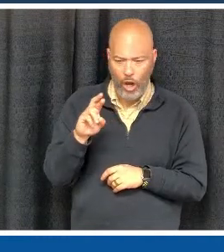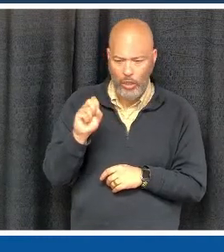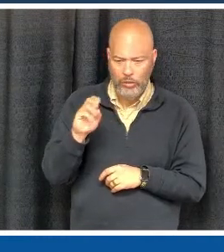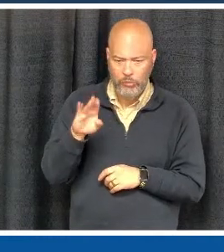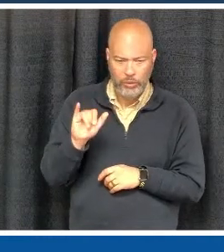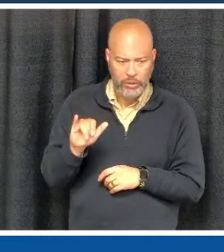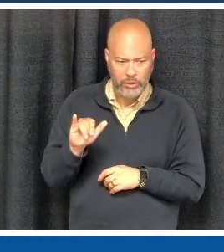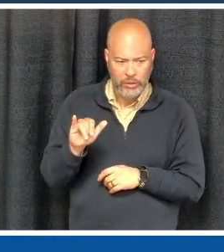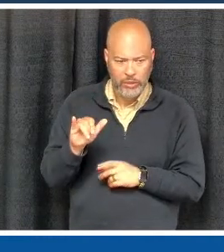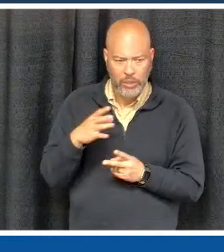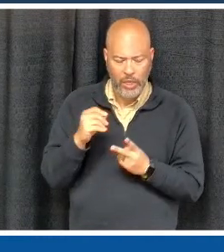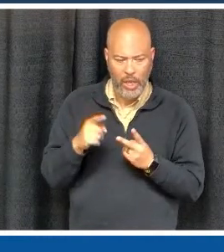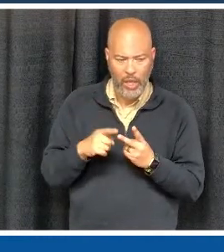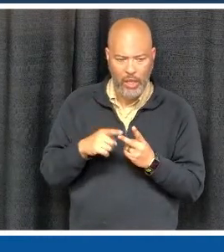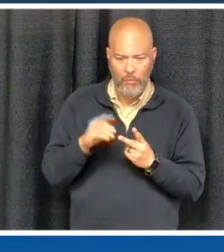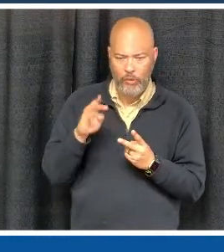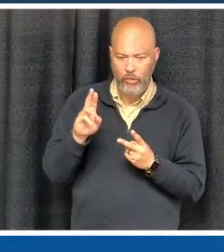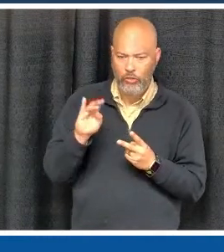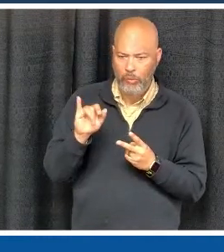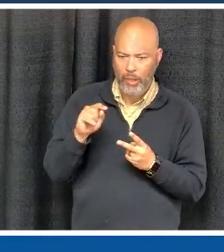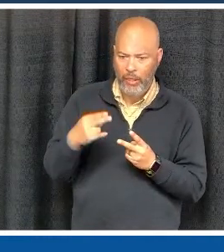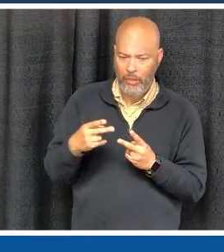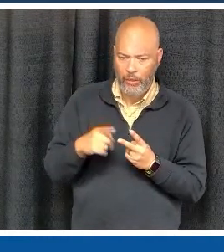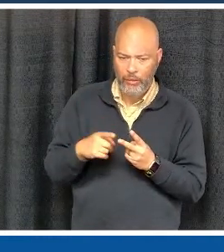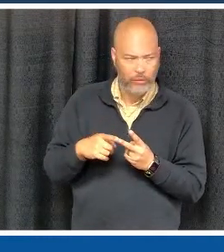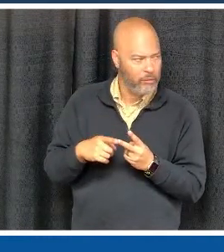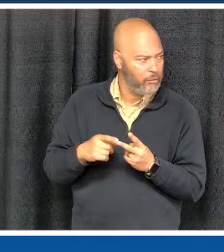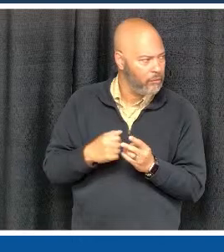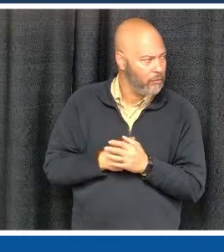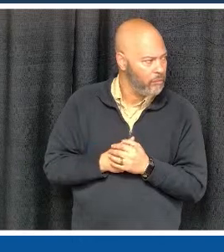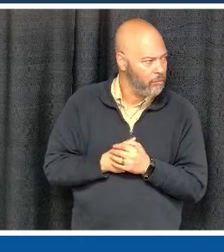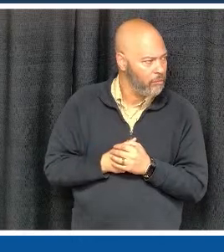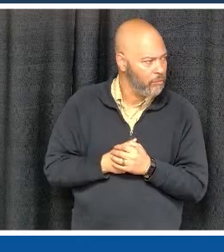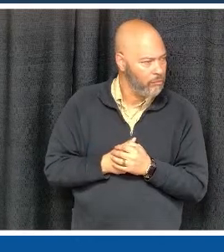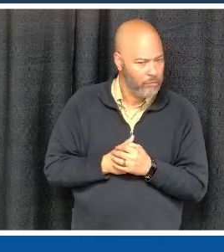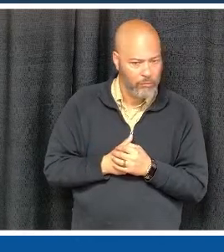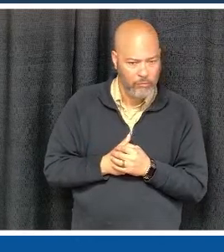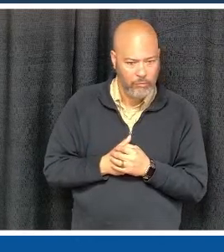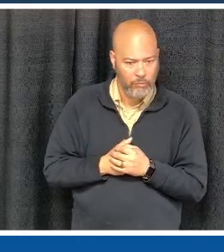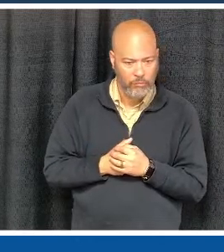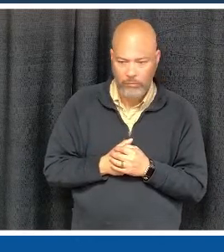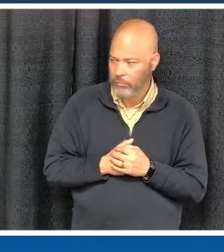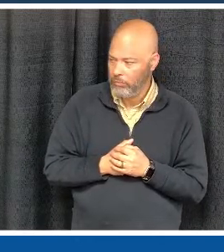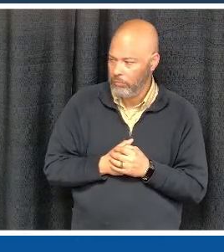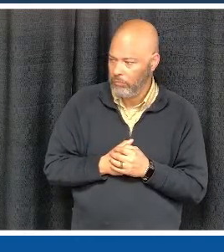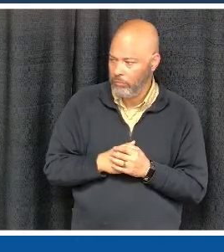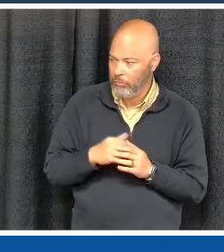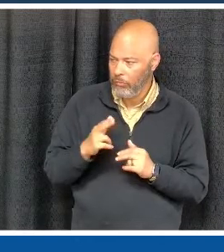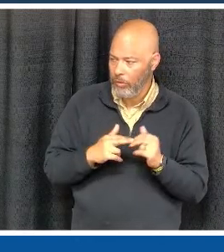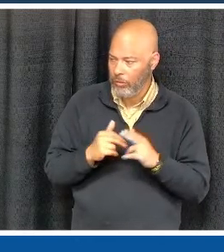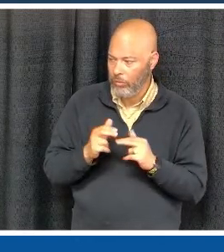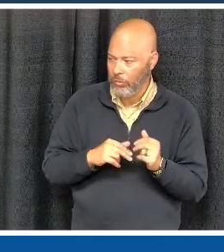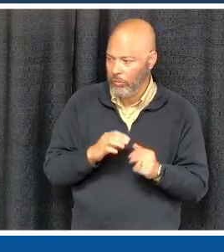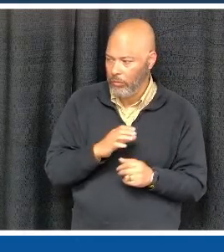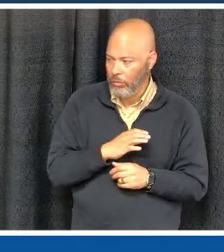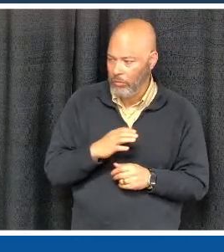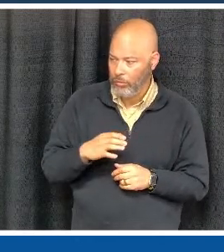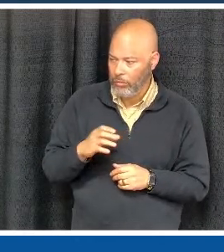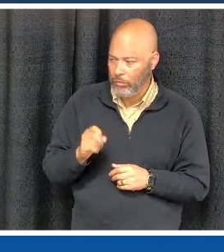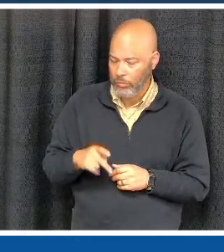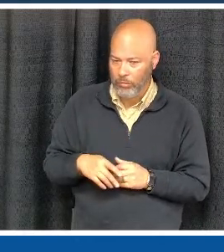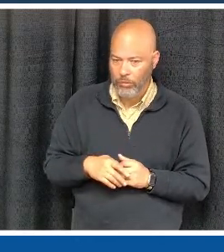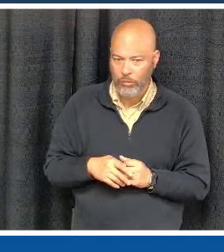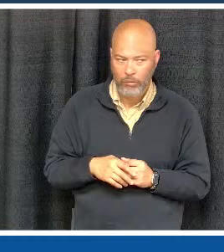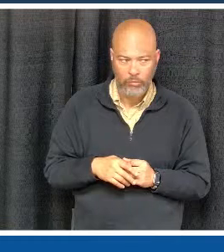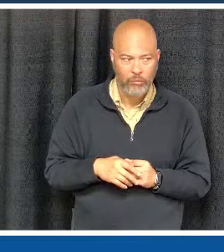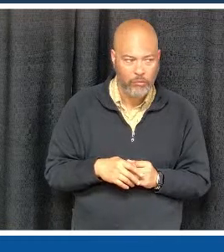Codes and Mr. Smith with the Street Department. Okay, all right. Mr. Crosby and Mr. Smith, your